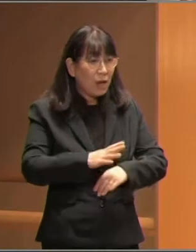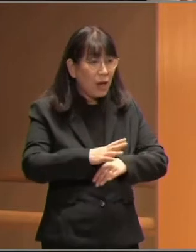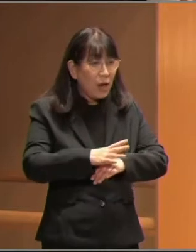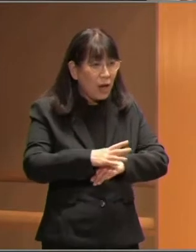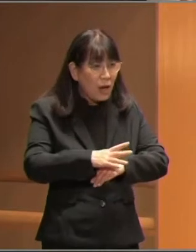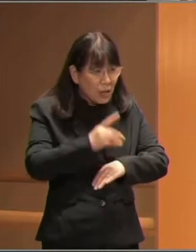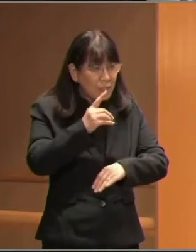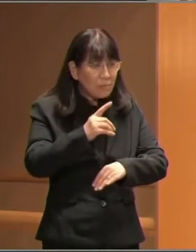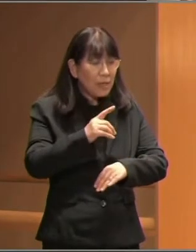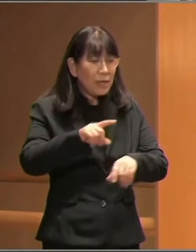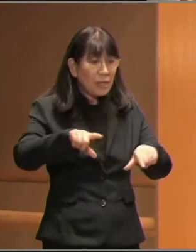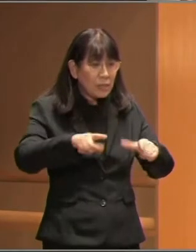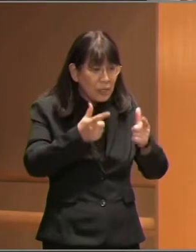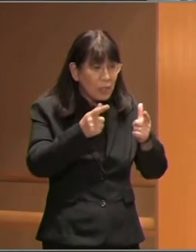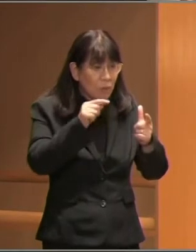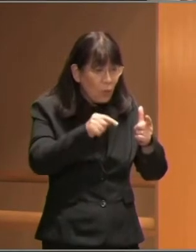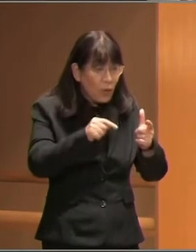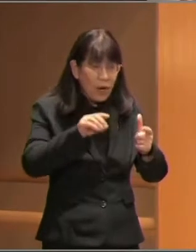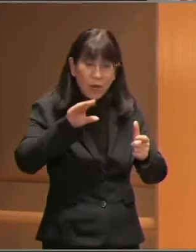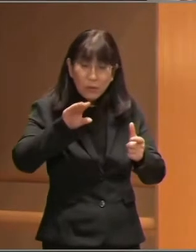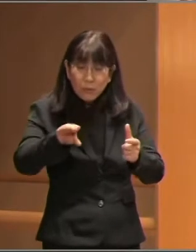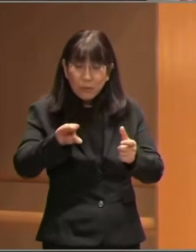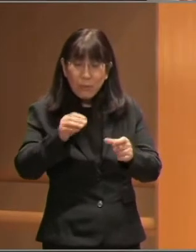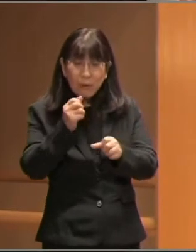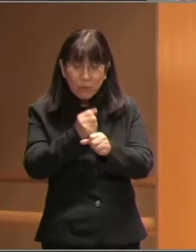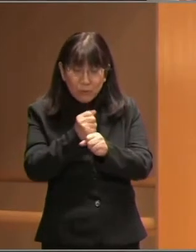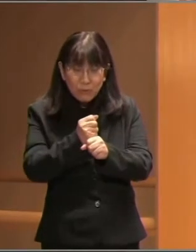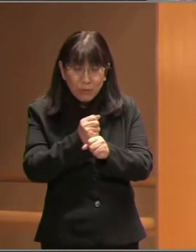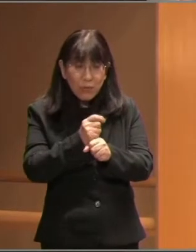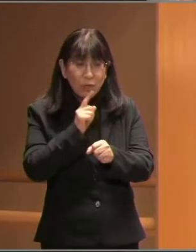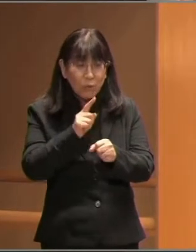First, making car from wood,